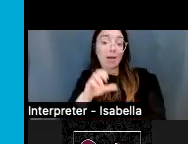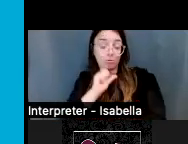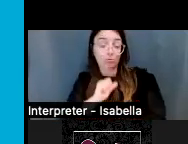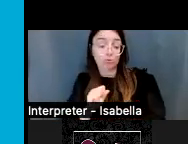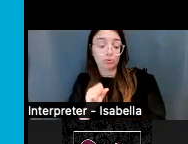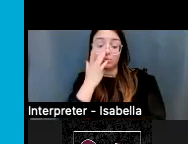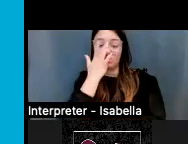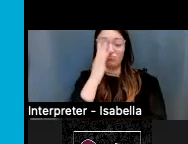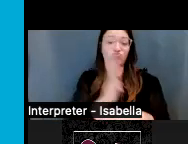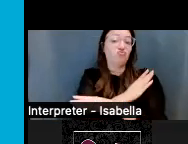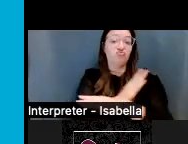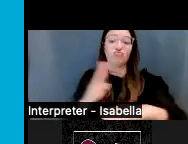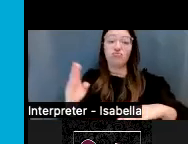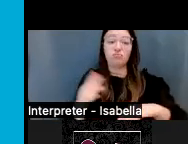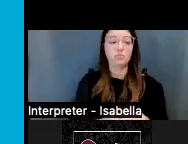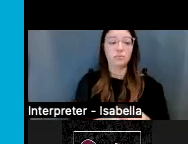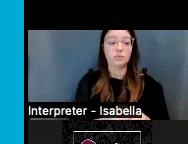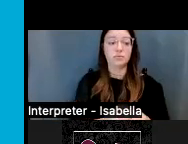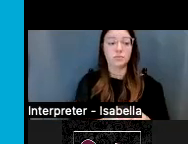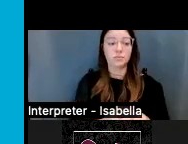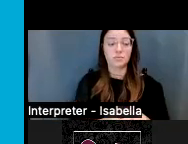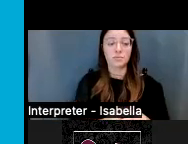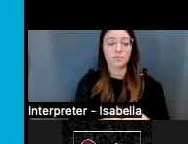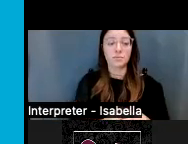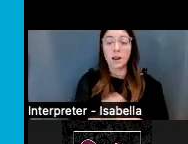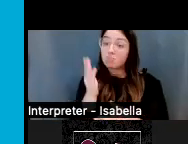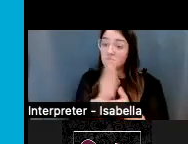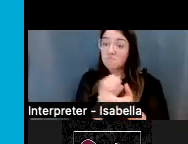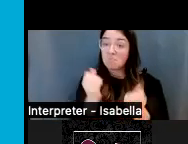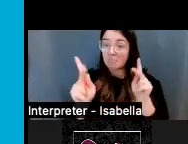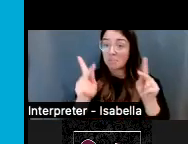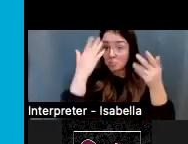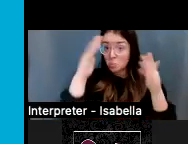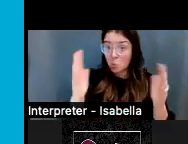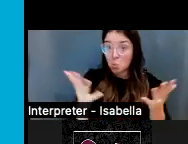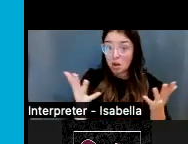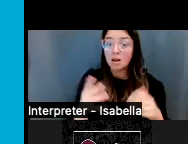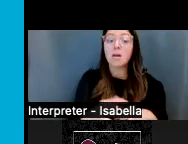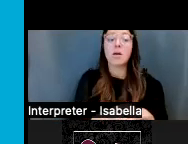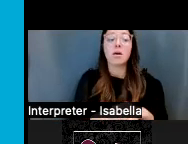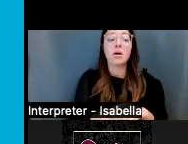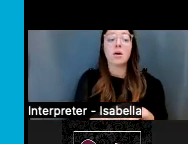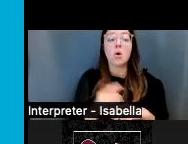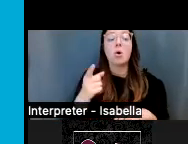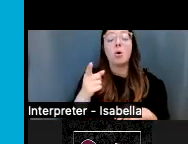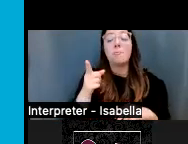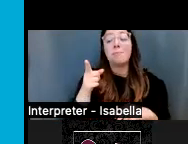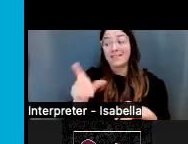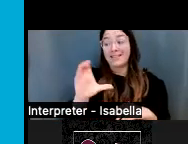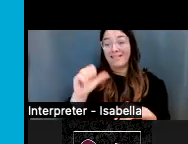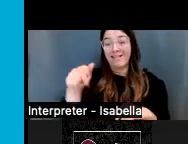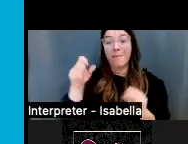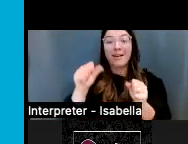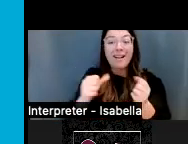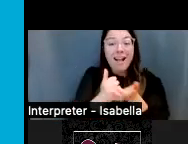about the Client Assistance Program is that it can assist individuals by advising them and informing them